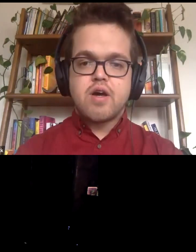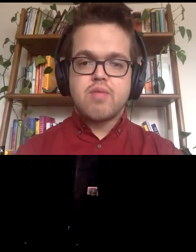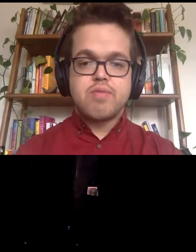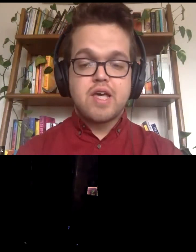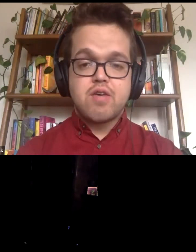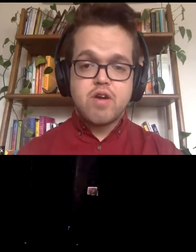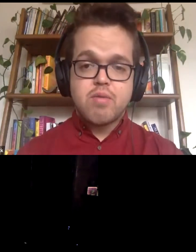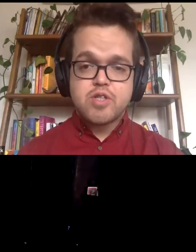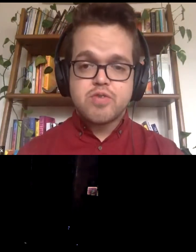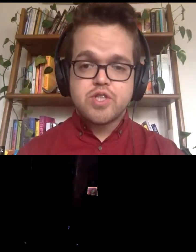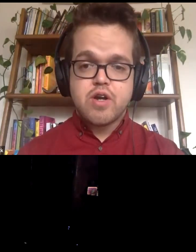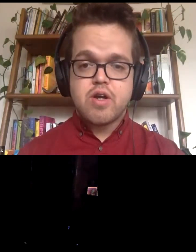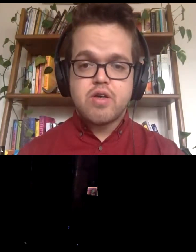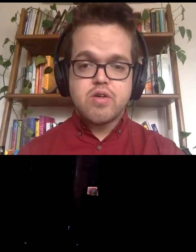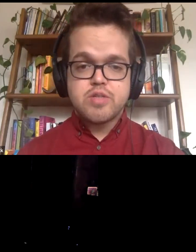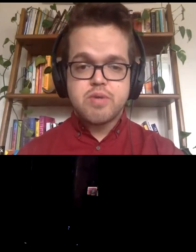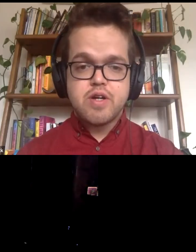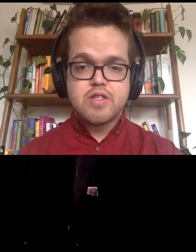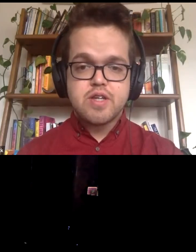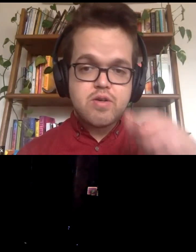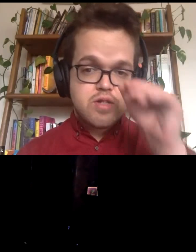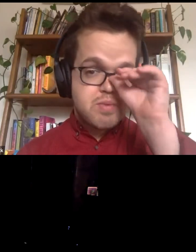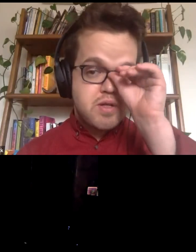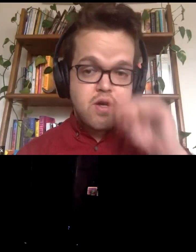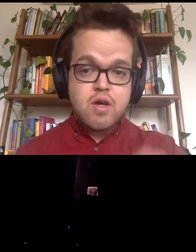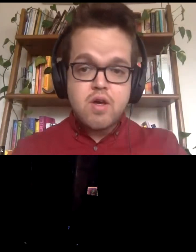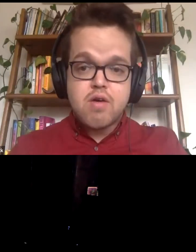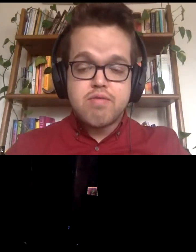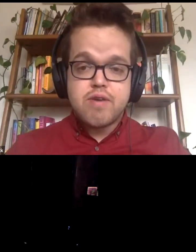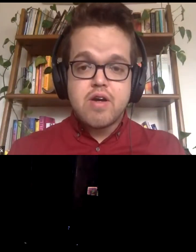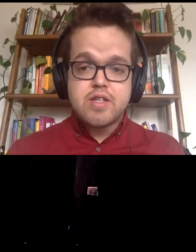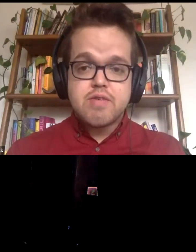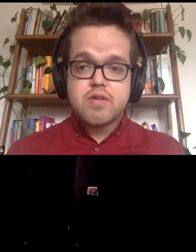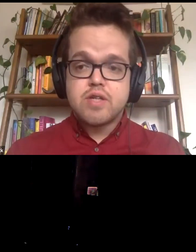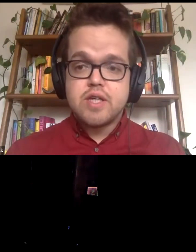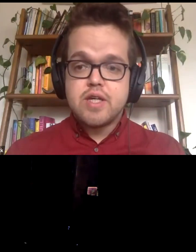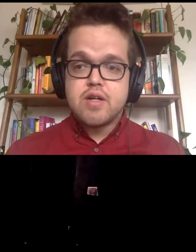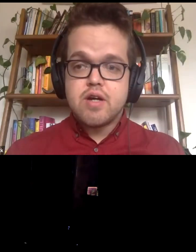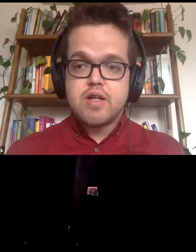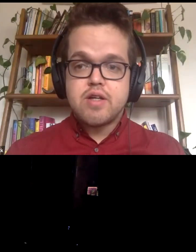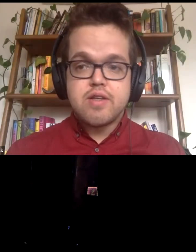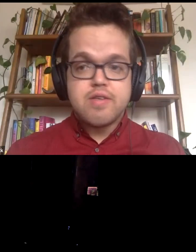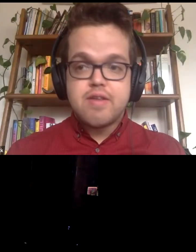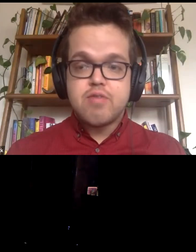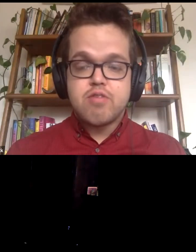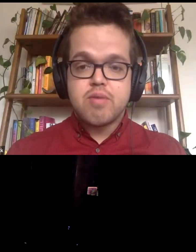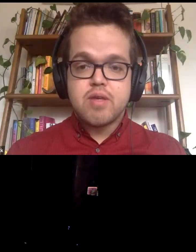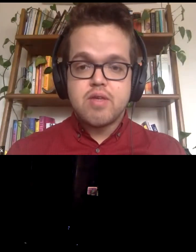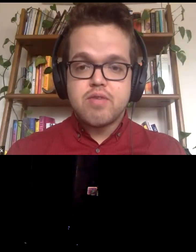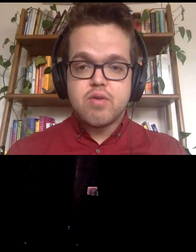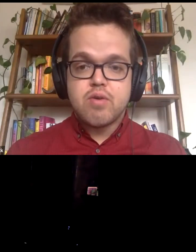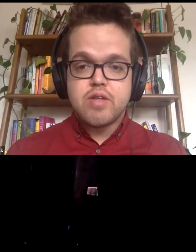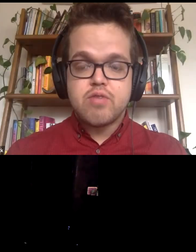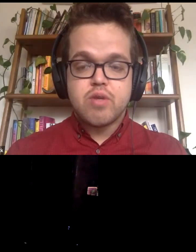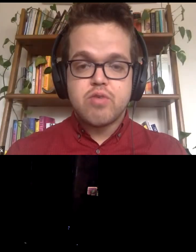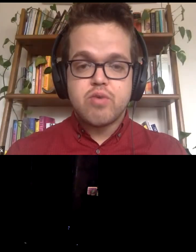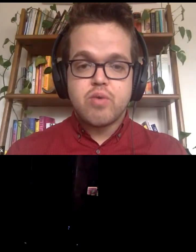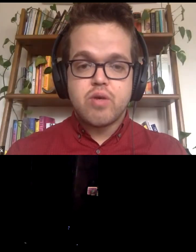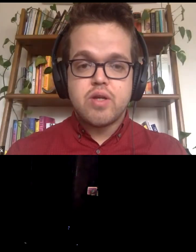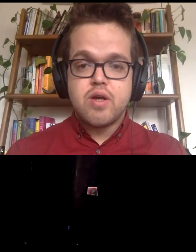Enrique, thank you very much for sharing your experience. I know it's been a very difficult year, and it continues to be, even though we're